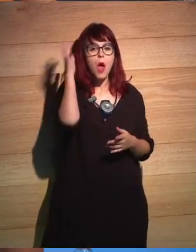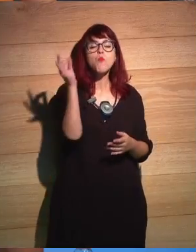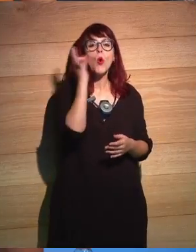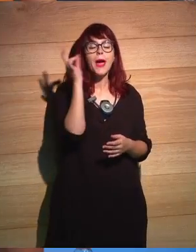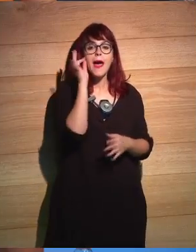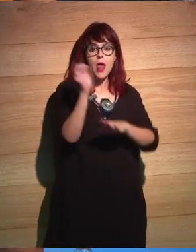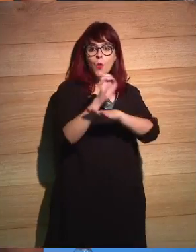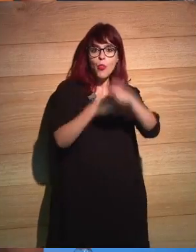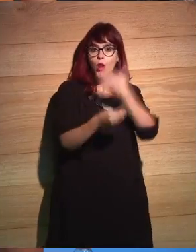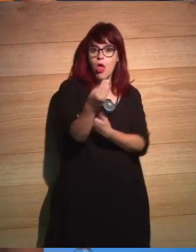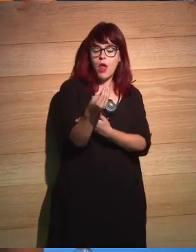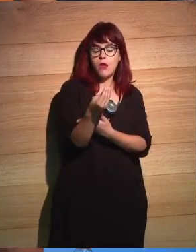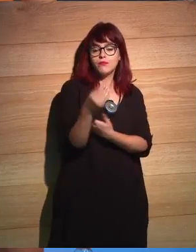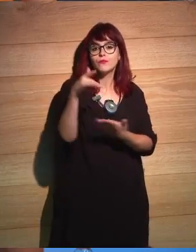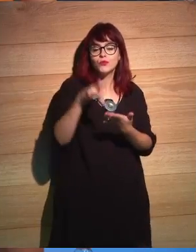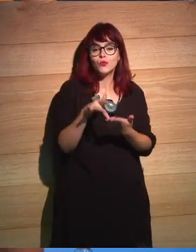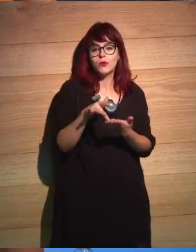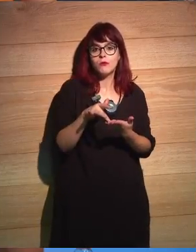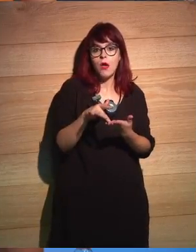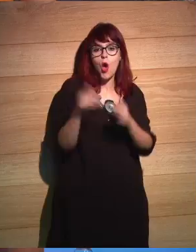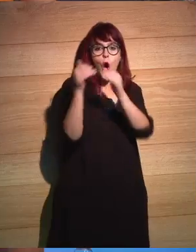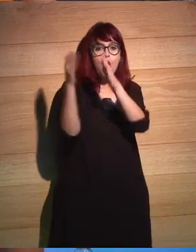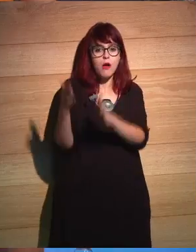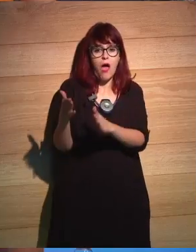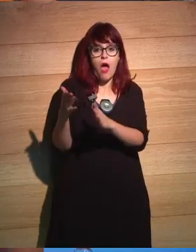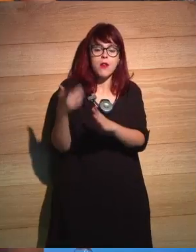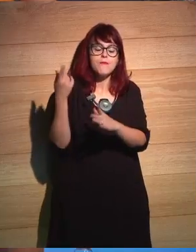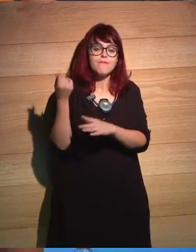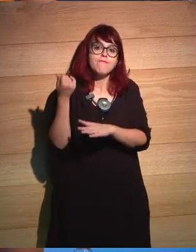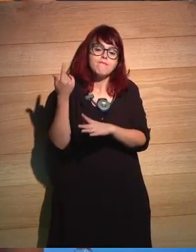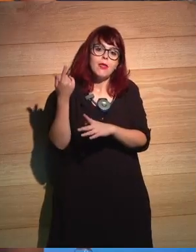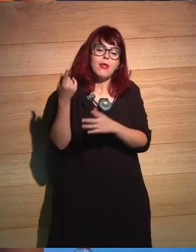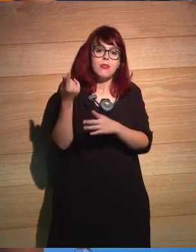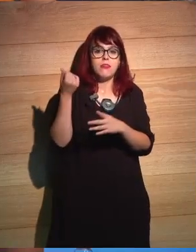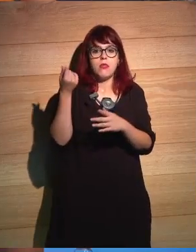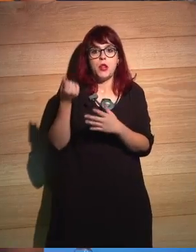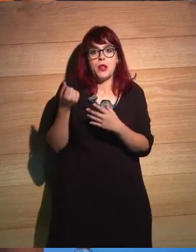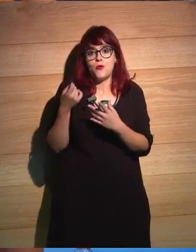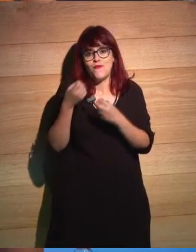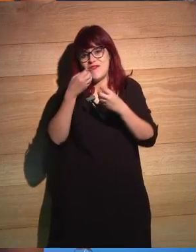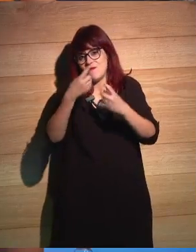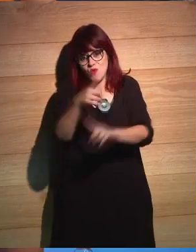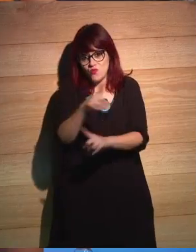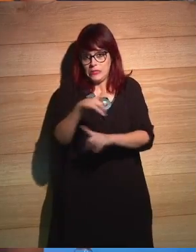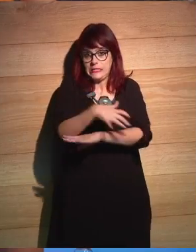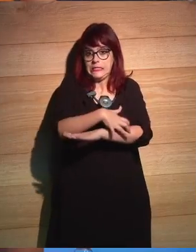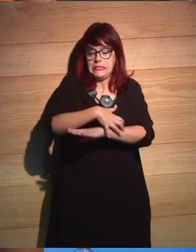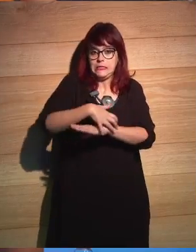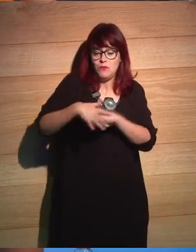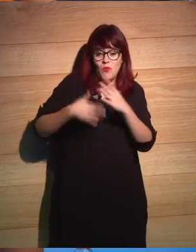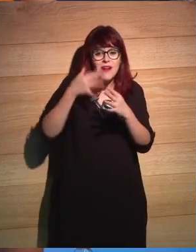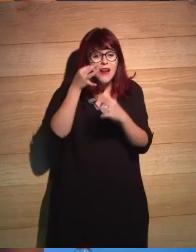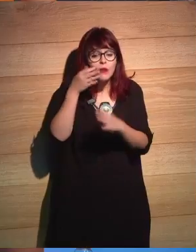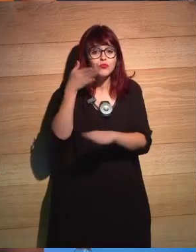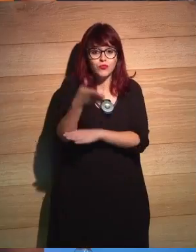you're an Ecuadorian woman born in a poor household, it's